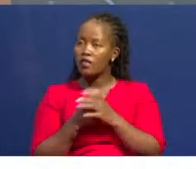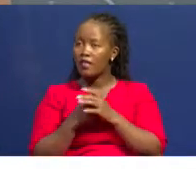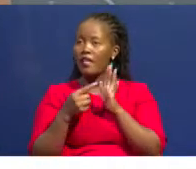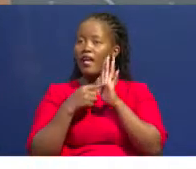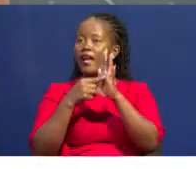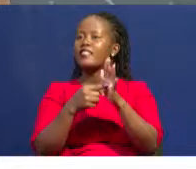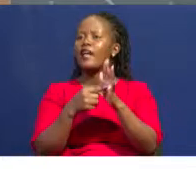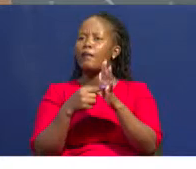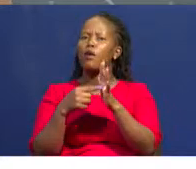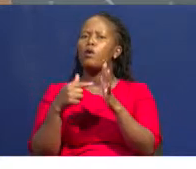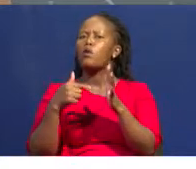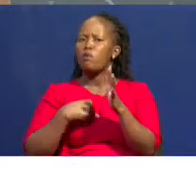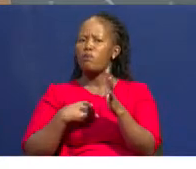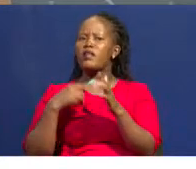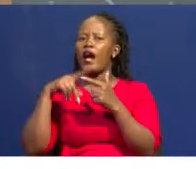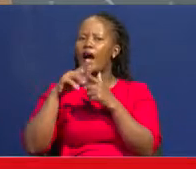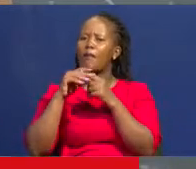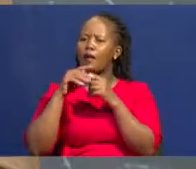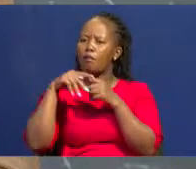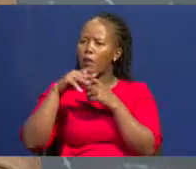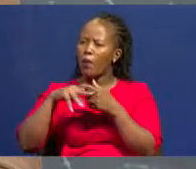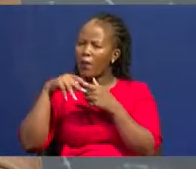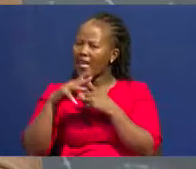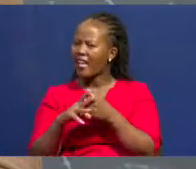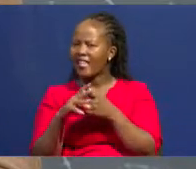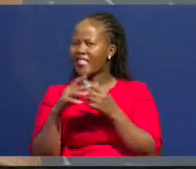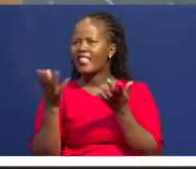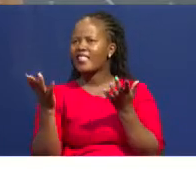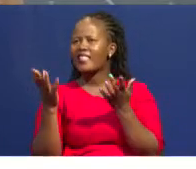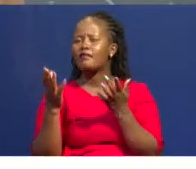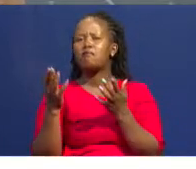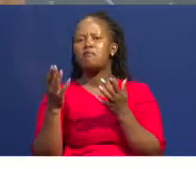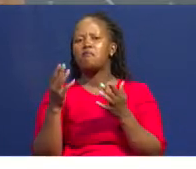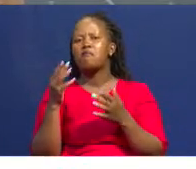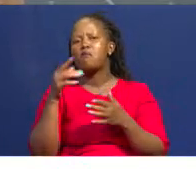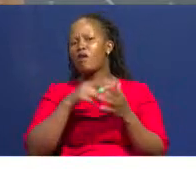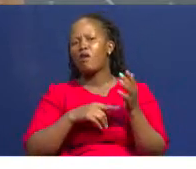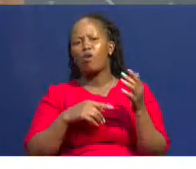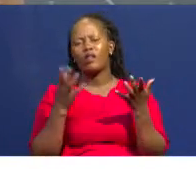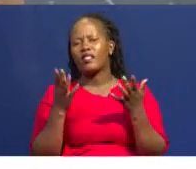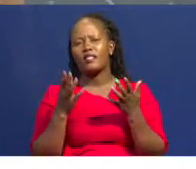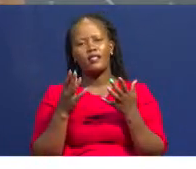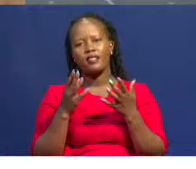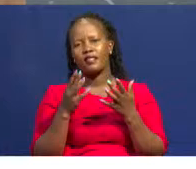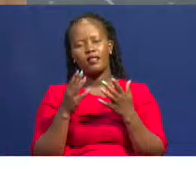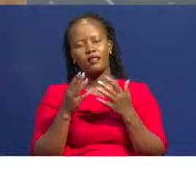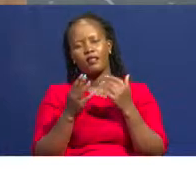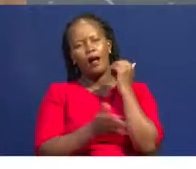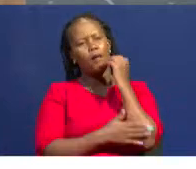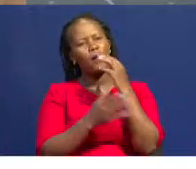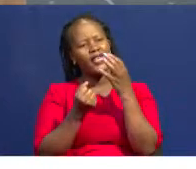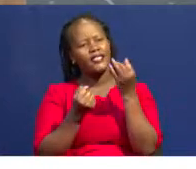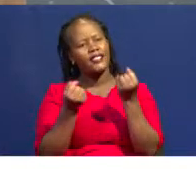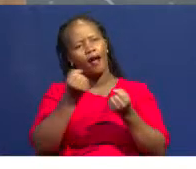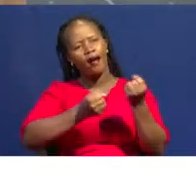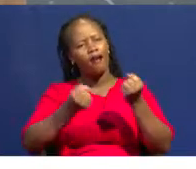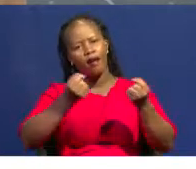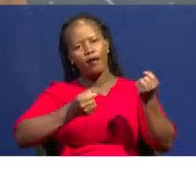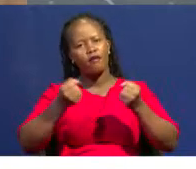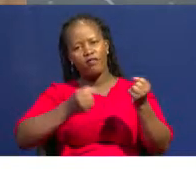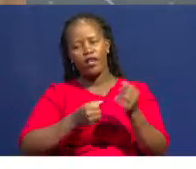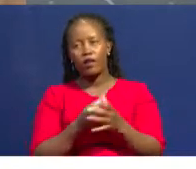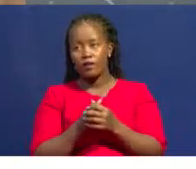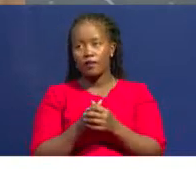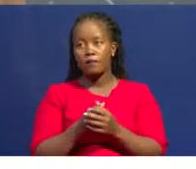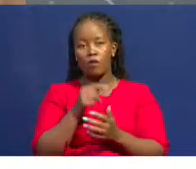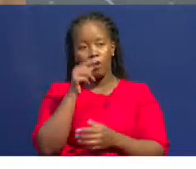What's the meaning of the unroadworthy? What's the All right, let me give you a practical example. I will define for